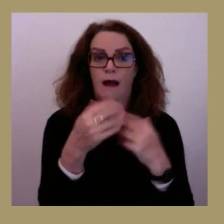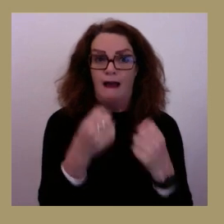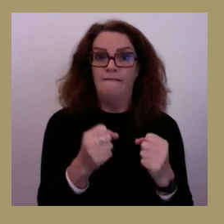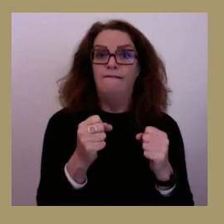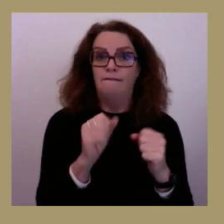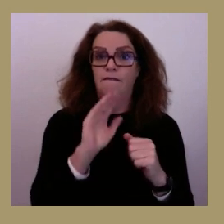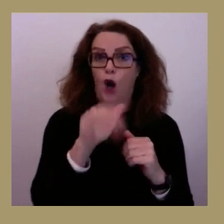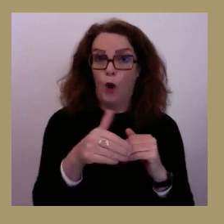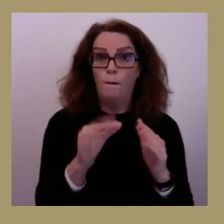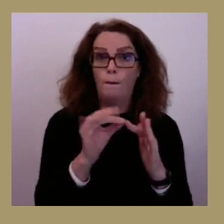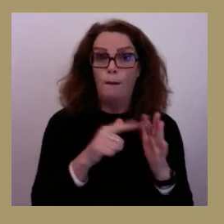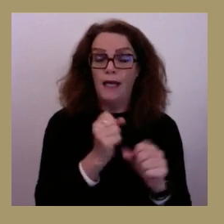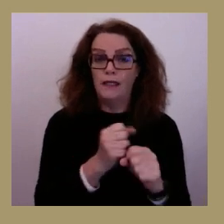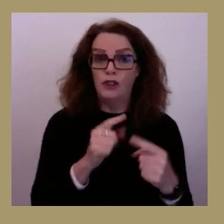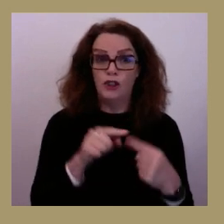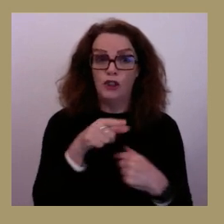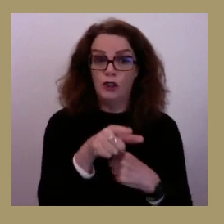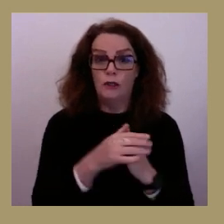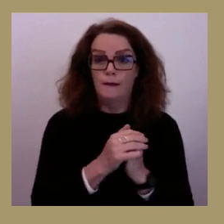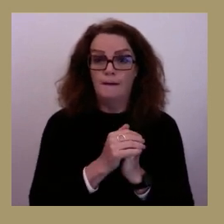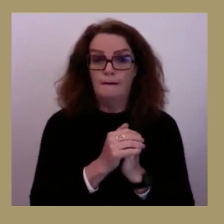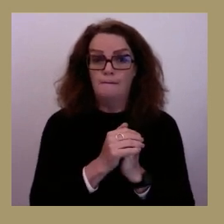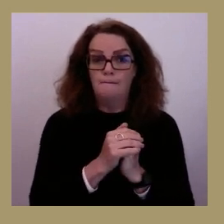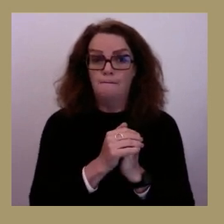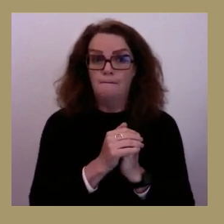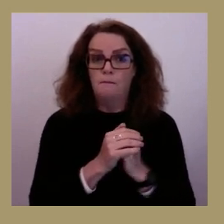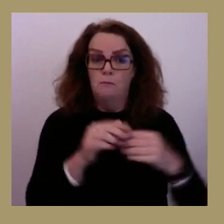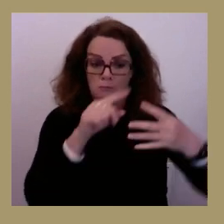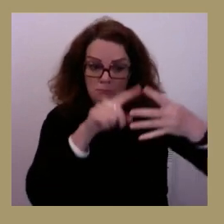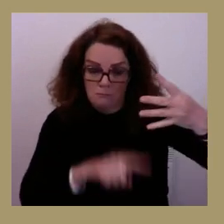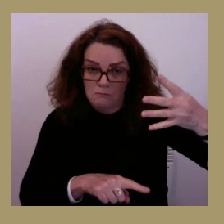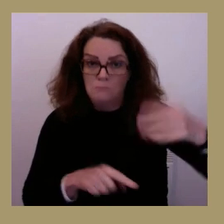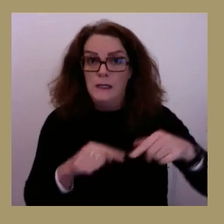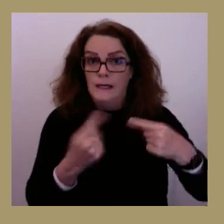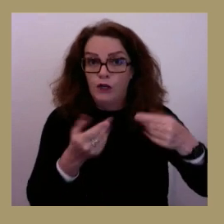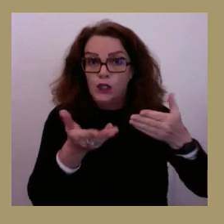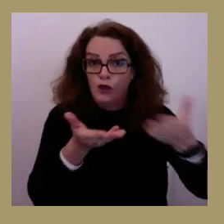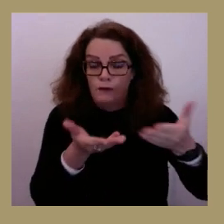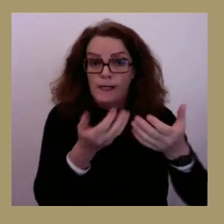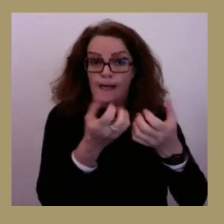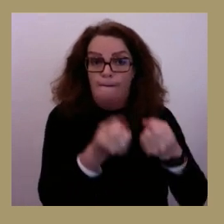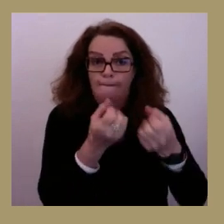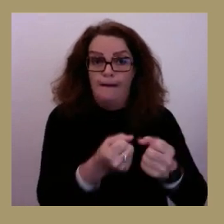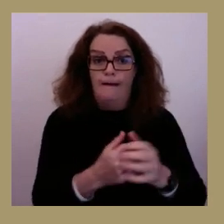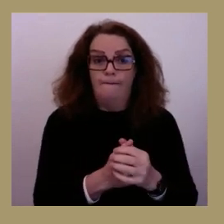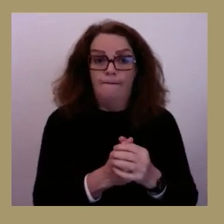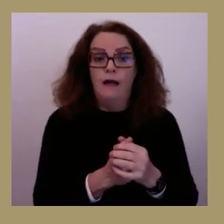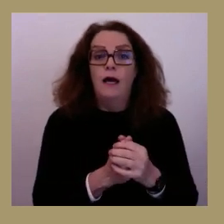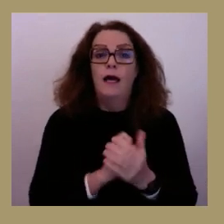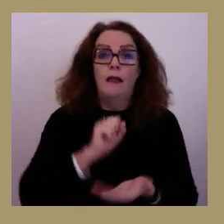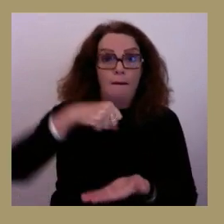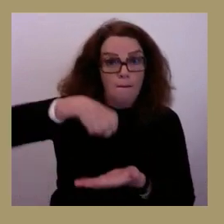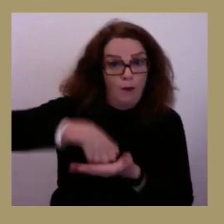homepage, which provides an overview of the various different services that we provide. So you'll see here in the bottom right-hand